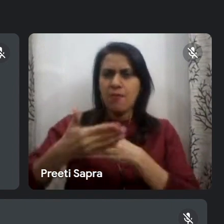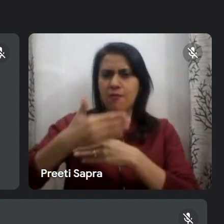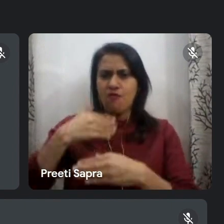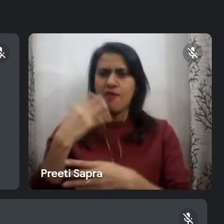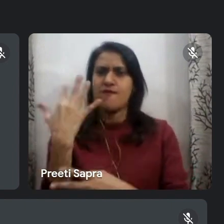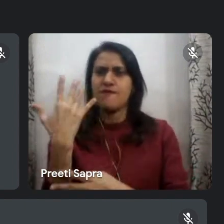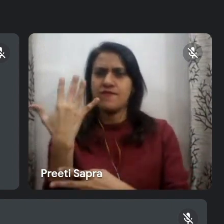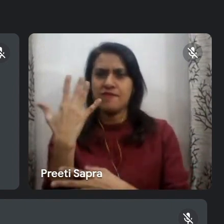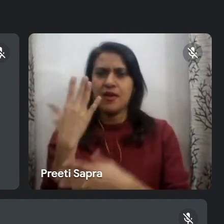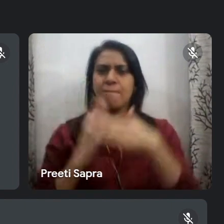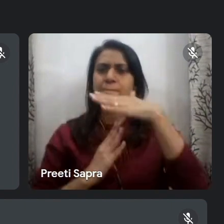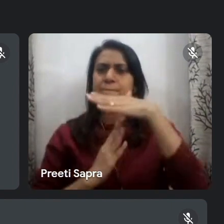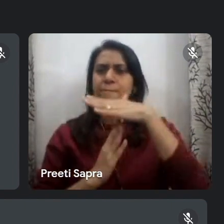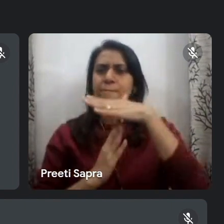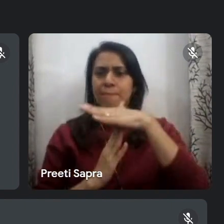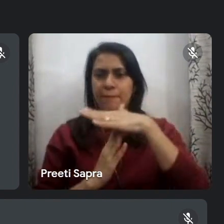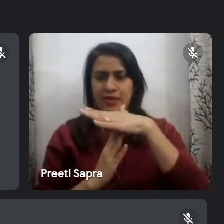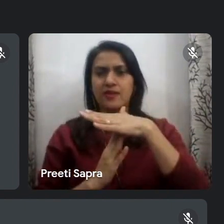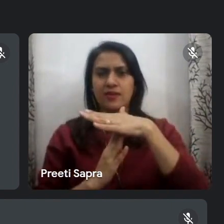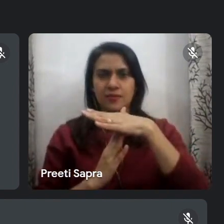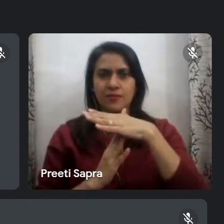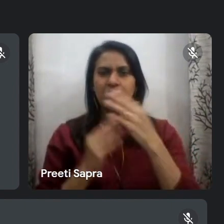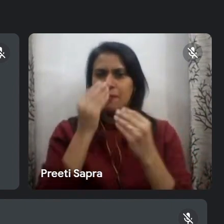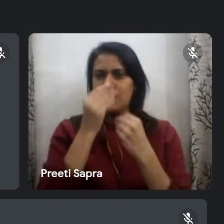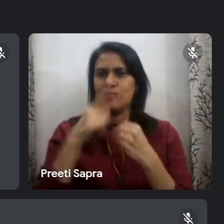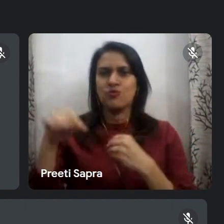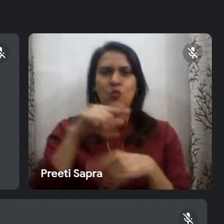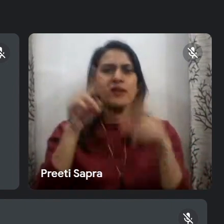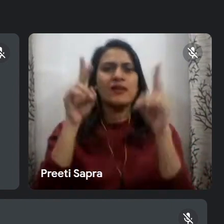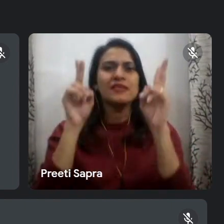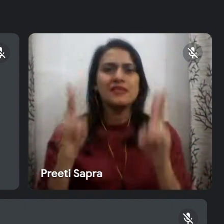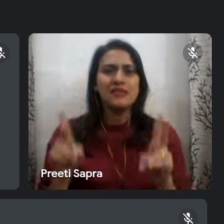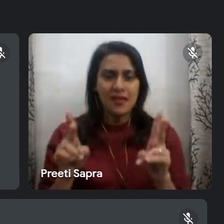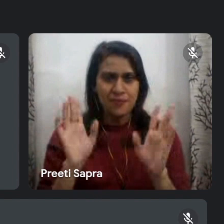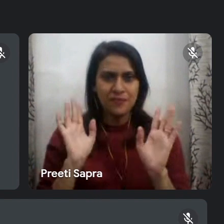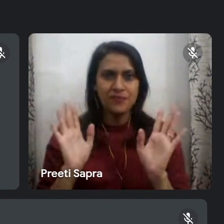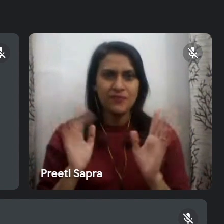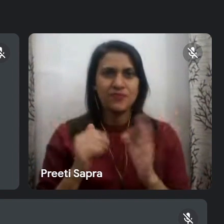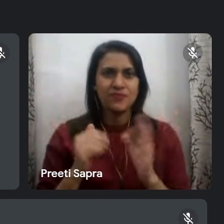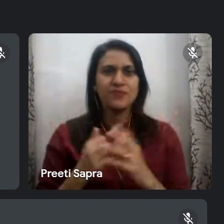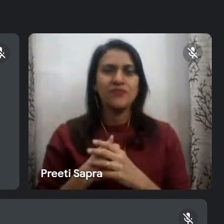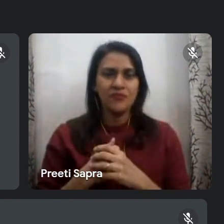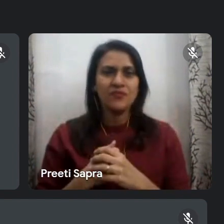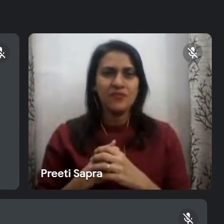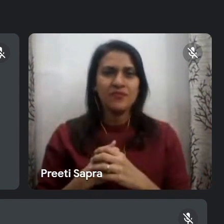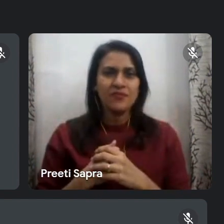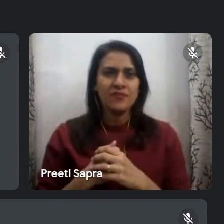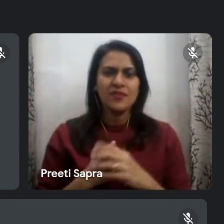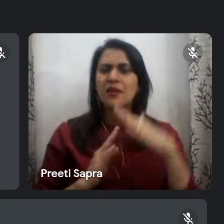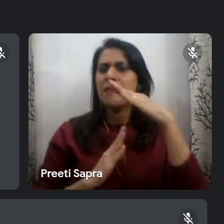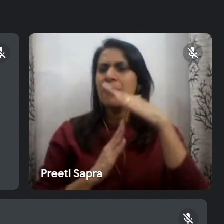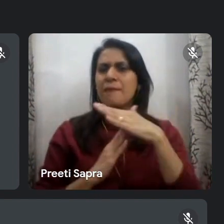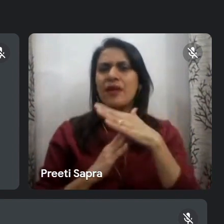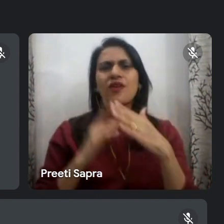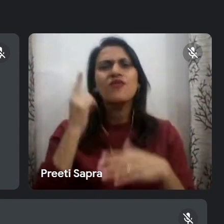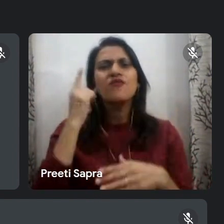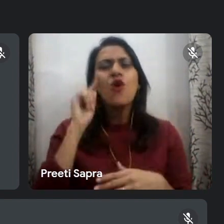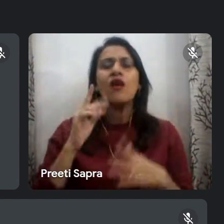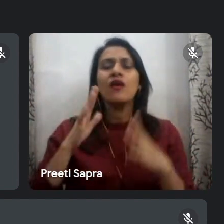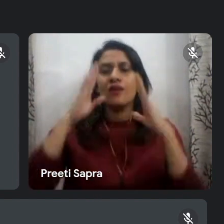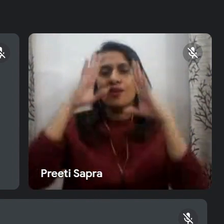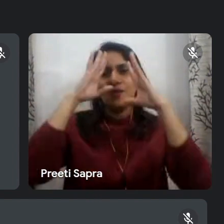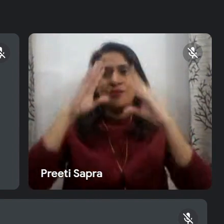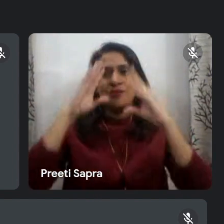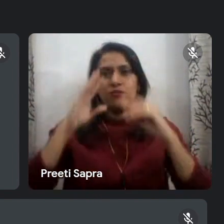Please do stay, here. Just a break for us to cool off